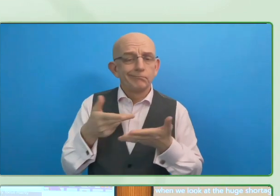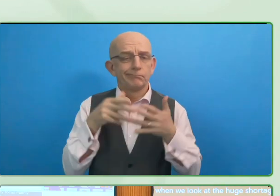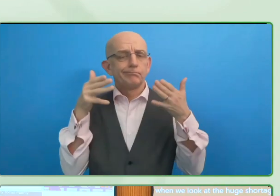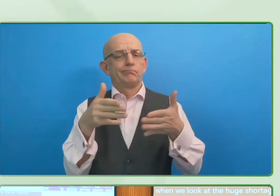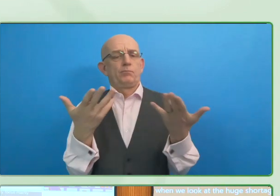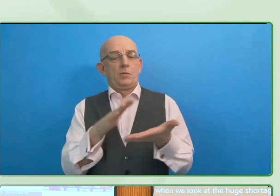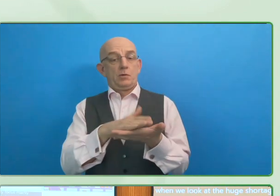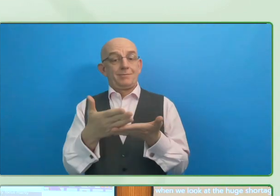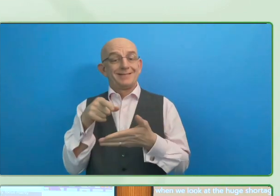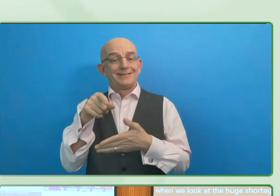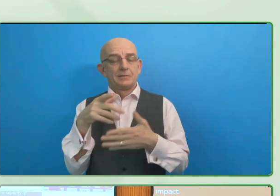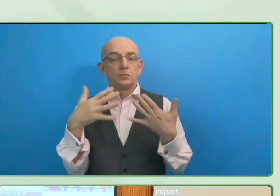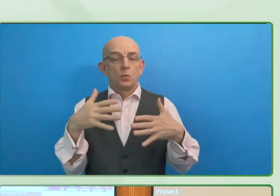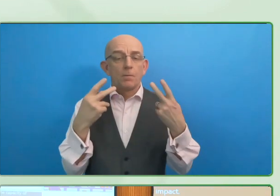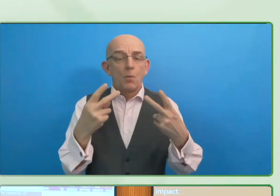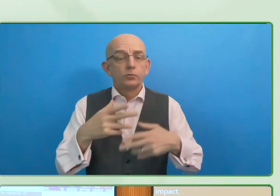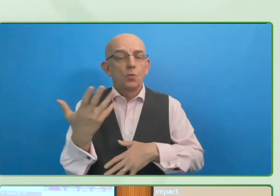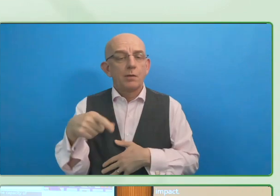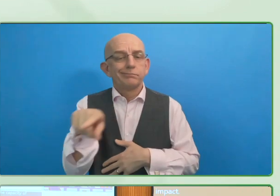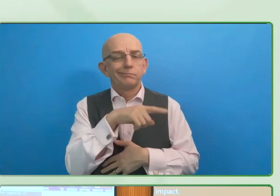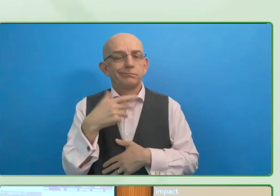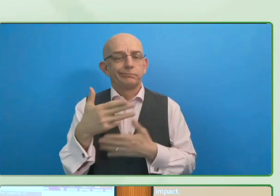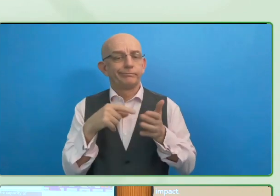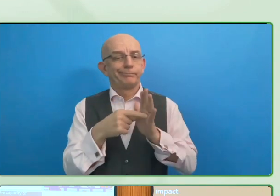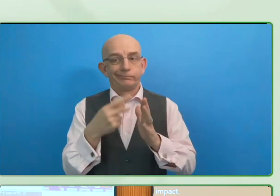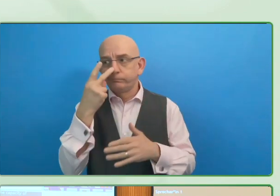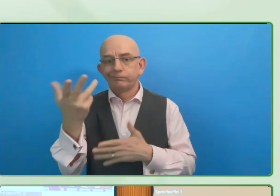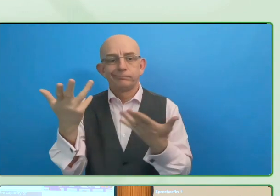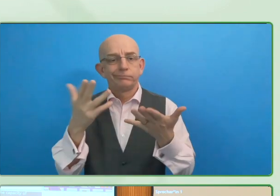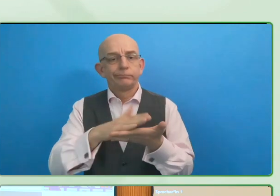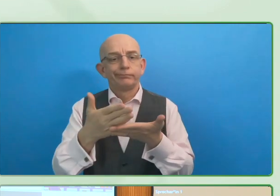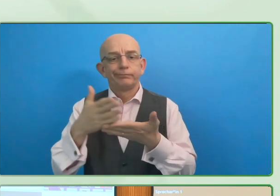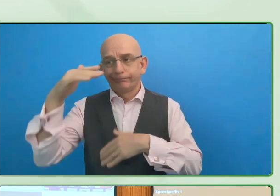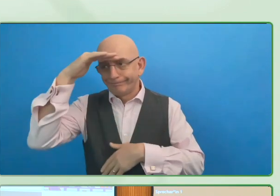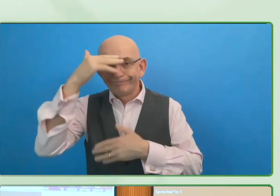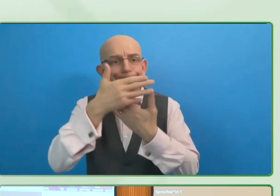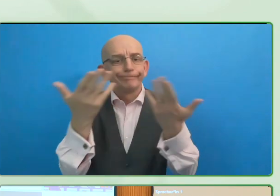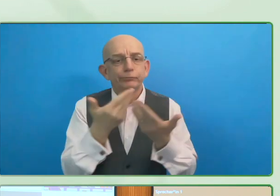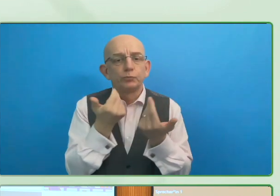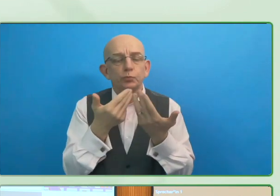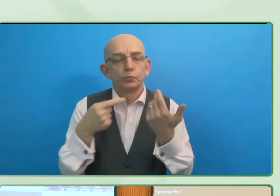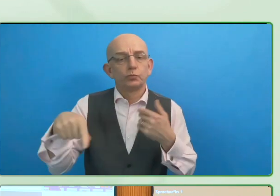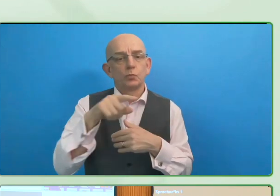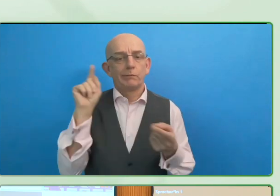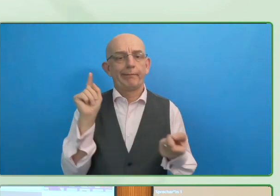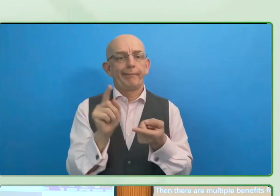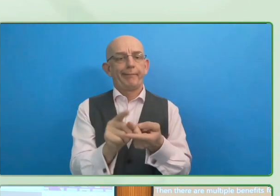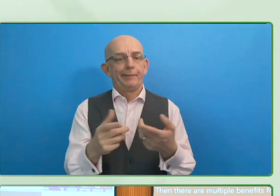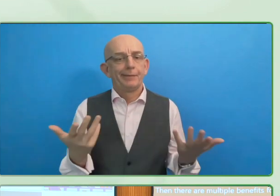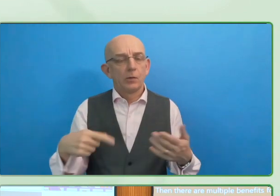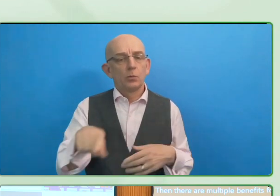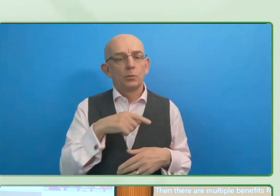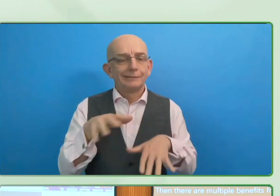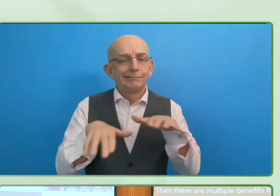Then there are multiple benefits for the administrators and for public and private institutions. For the administrators, they can be sure that they have secure